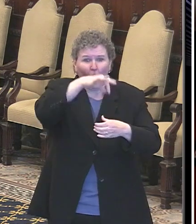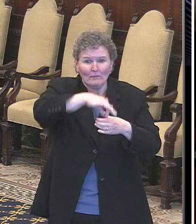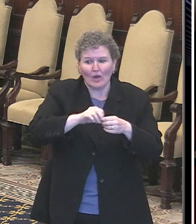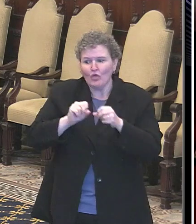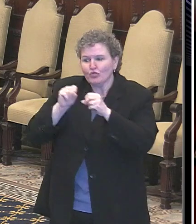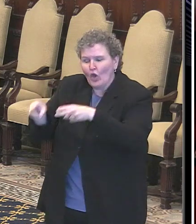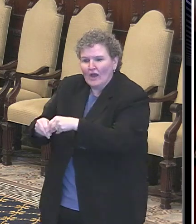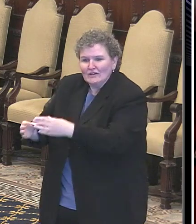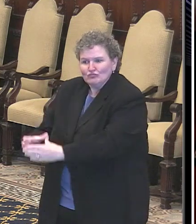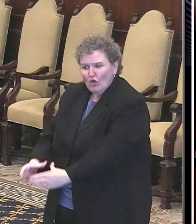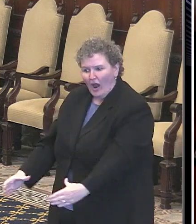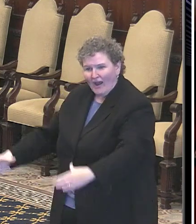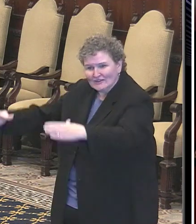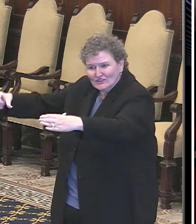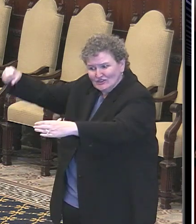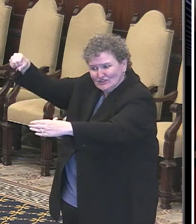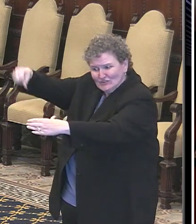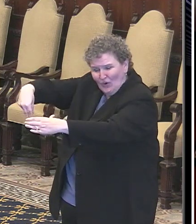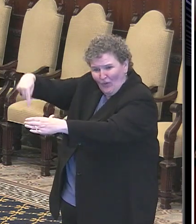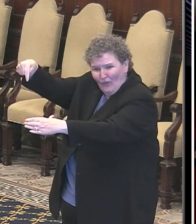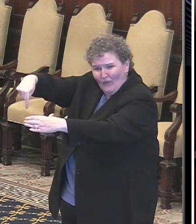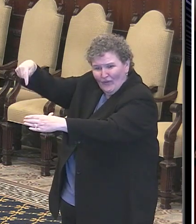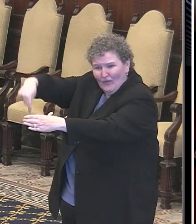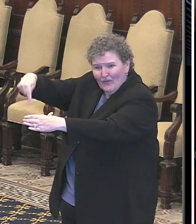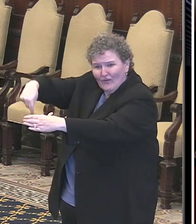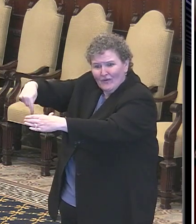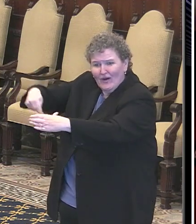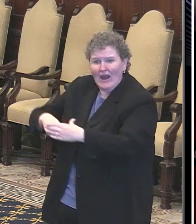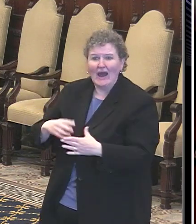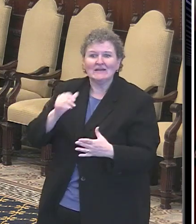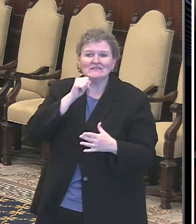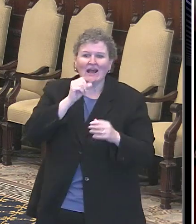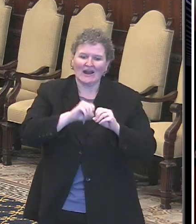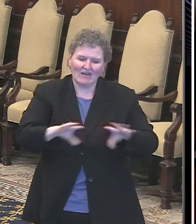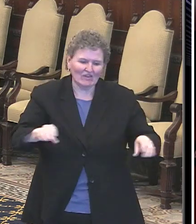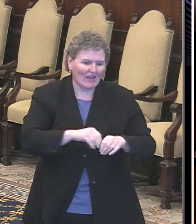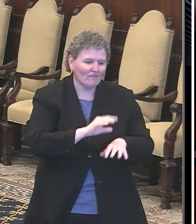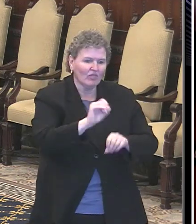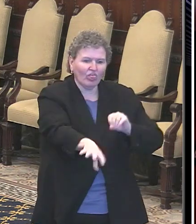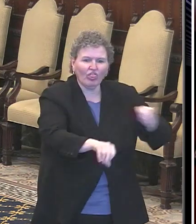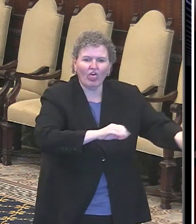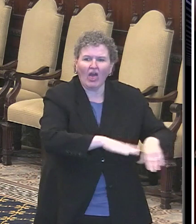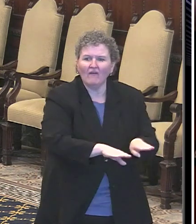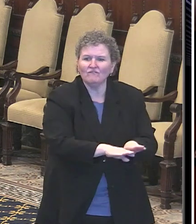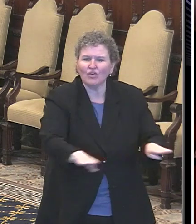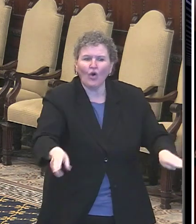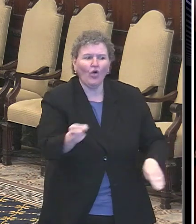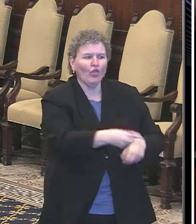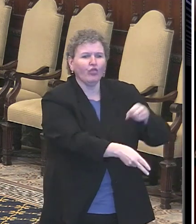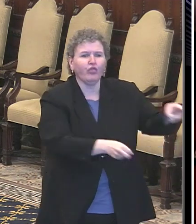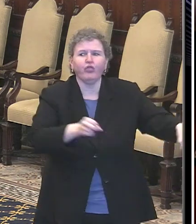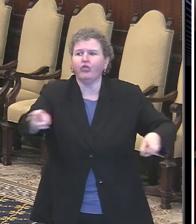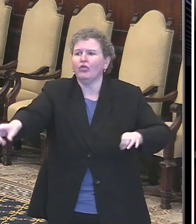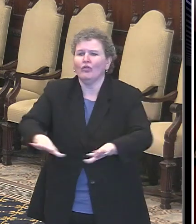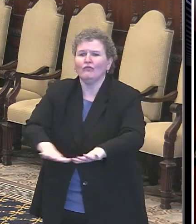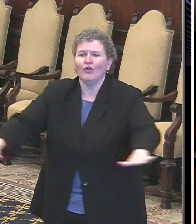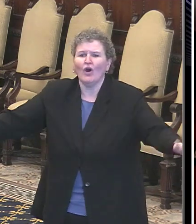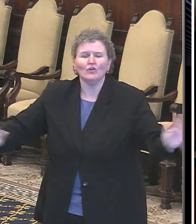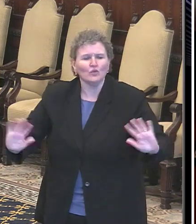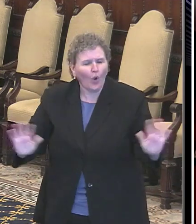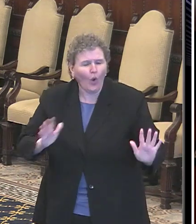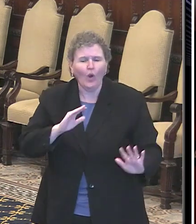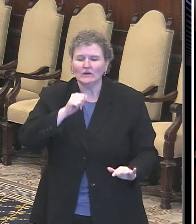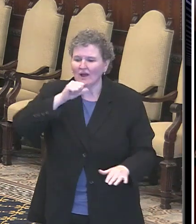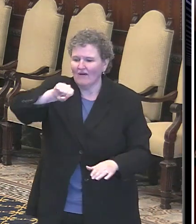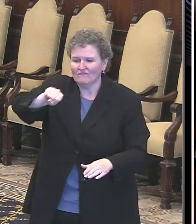should go into a wastebasket. They should not be left on the ground, and they should not be dropped into a sewer inlet. And most of all, they